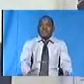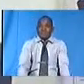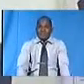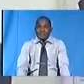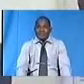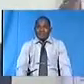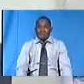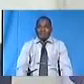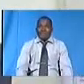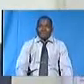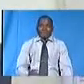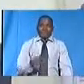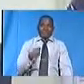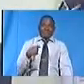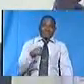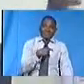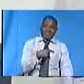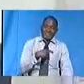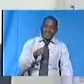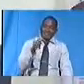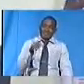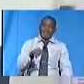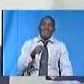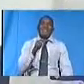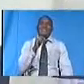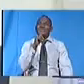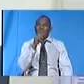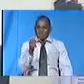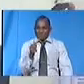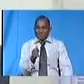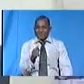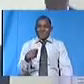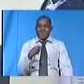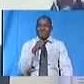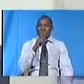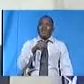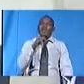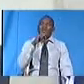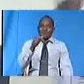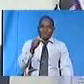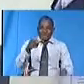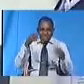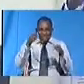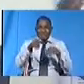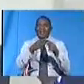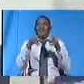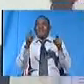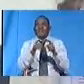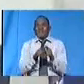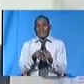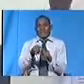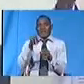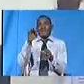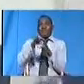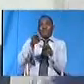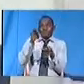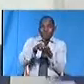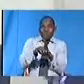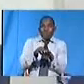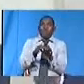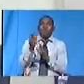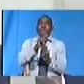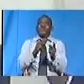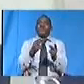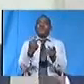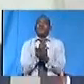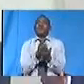And we should not belittle the exercise. It is about votes, constitutionally guaranteed rights of